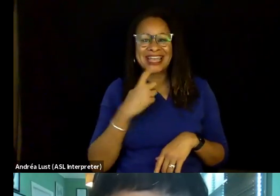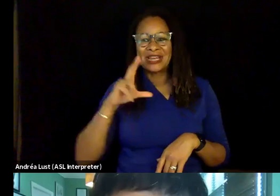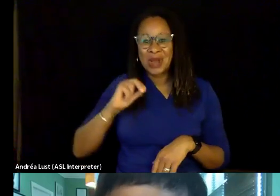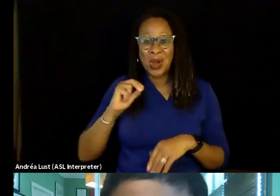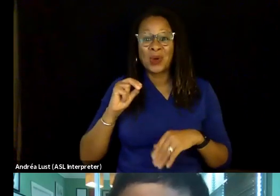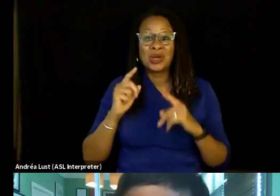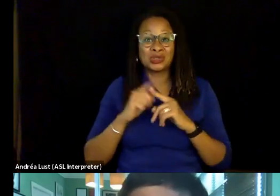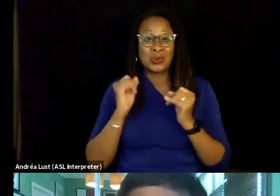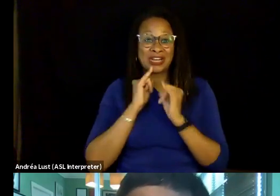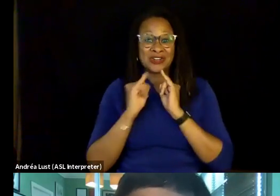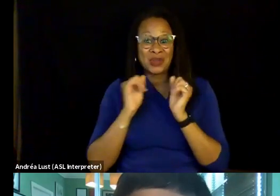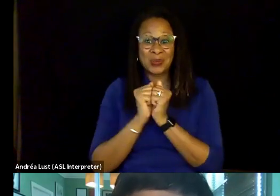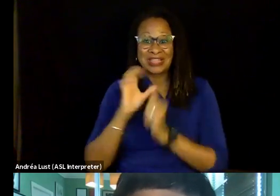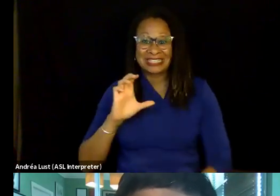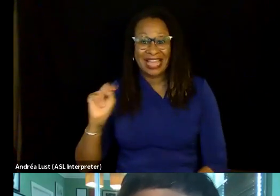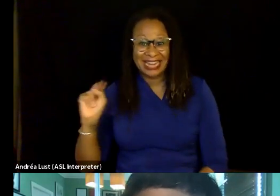know?